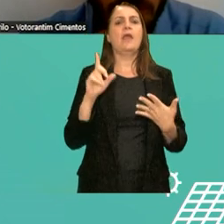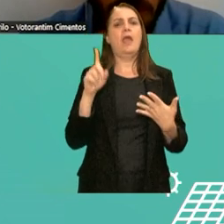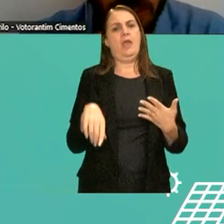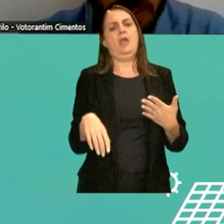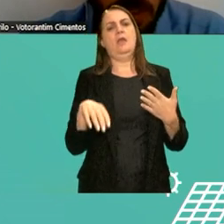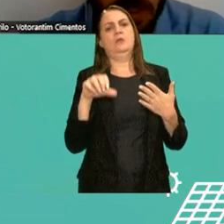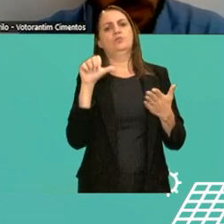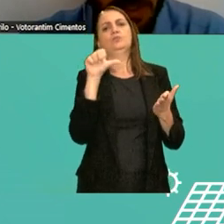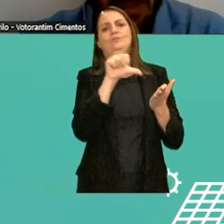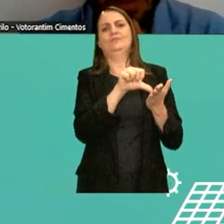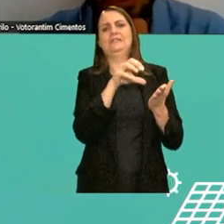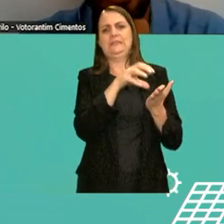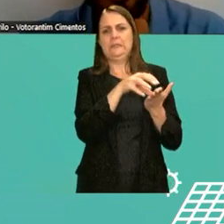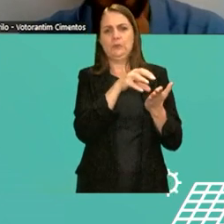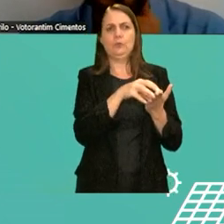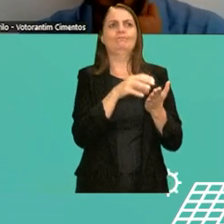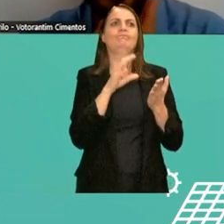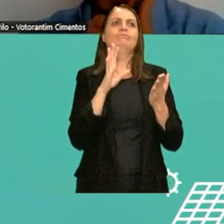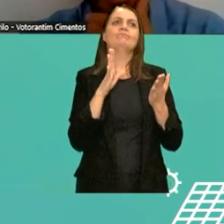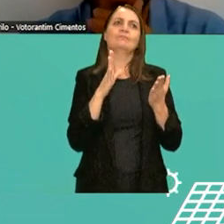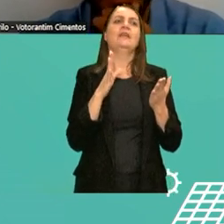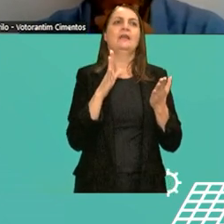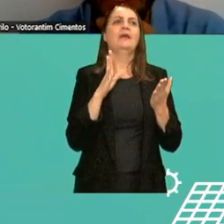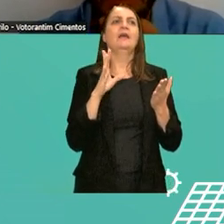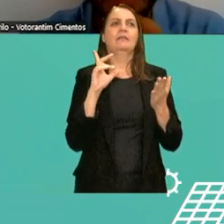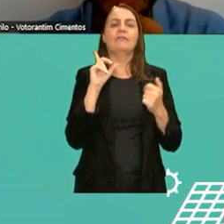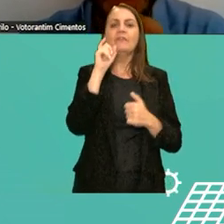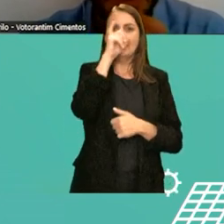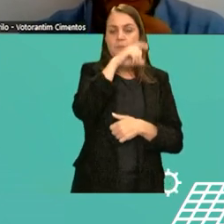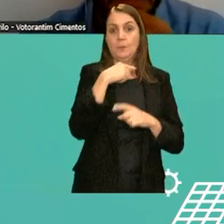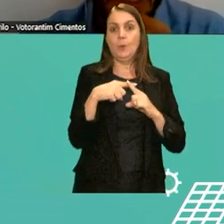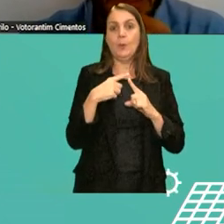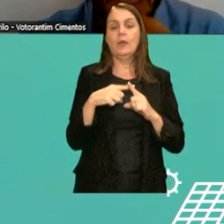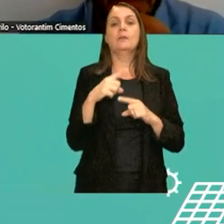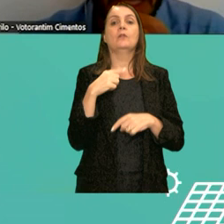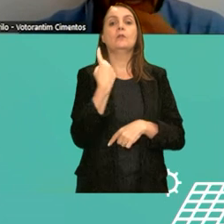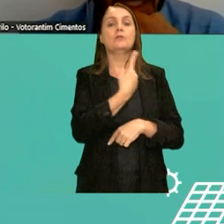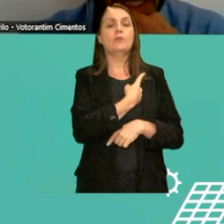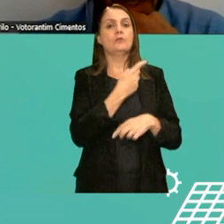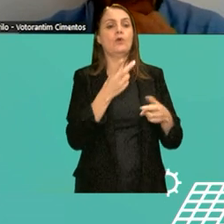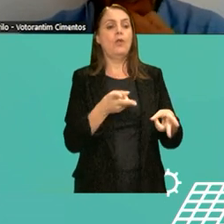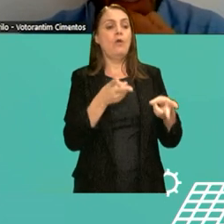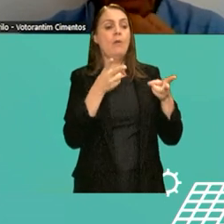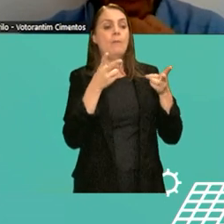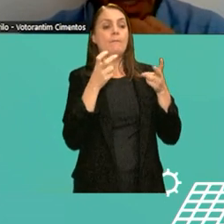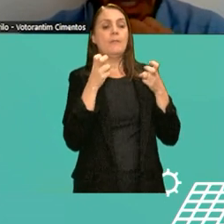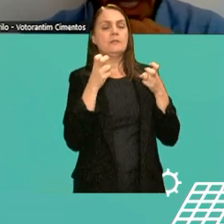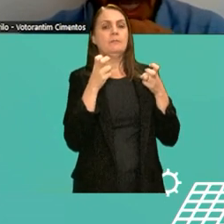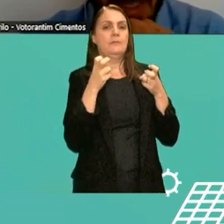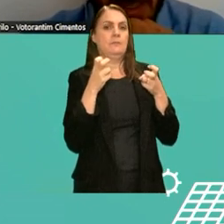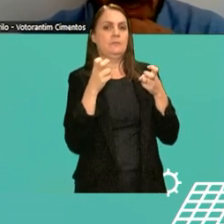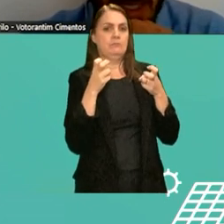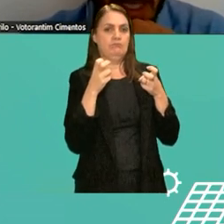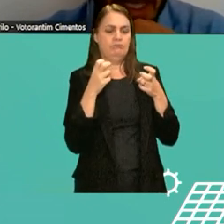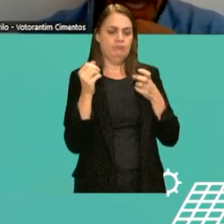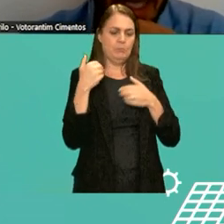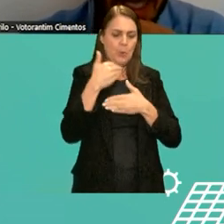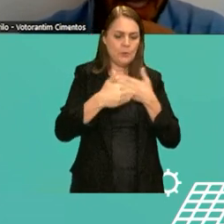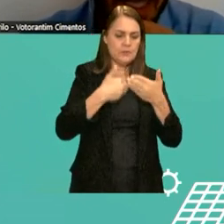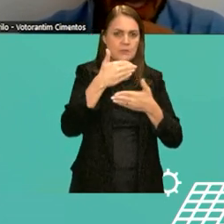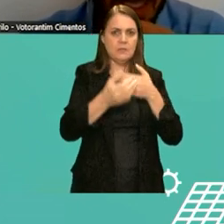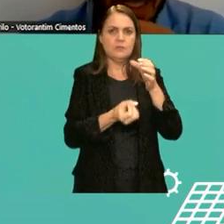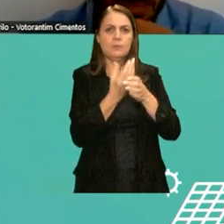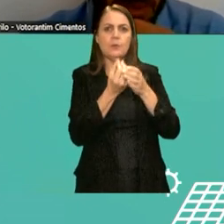well. And well, decarbonization. We need to deal with our direct emissions.